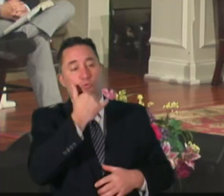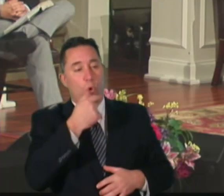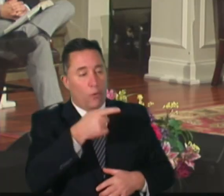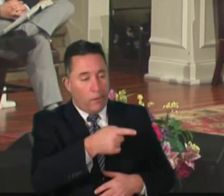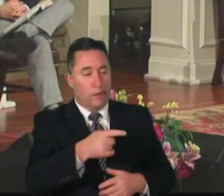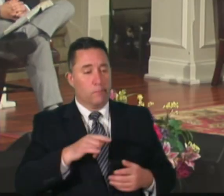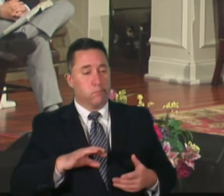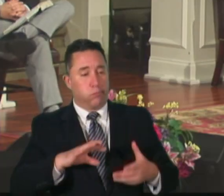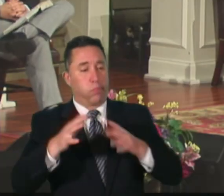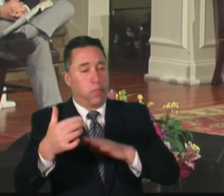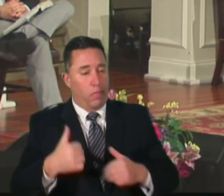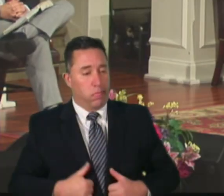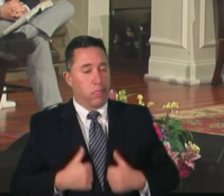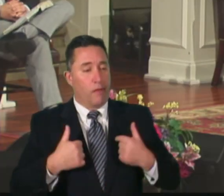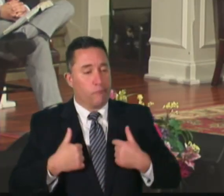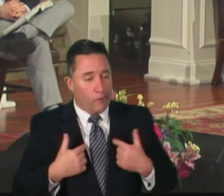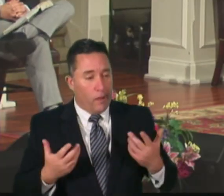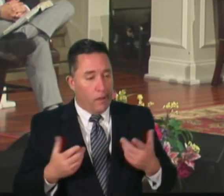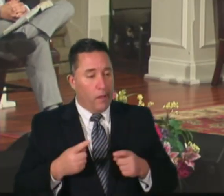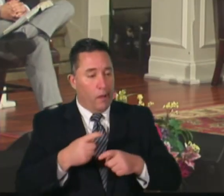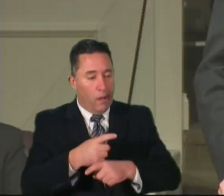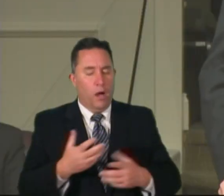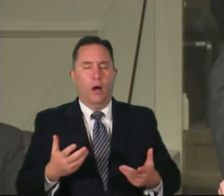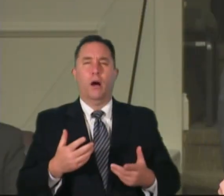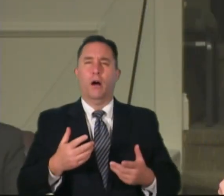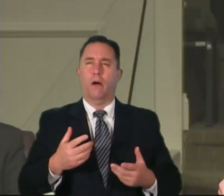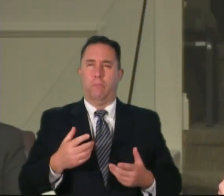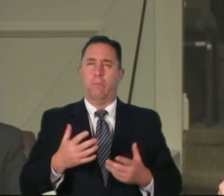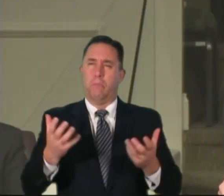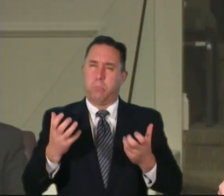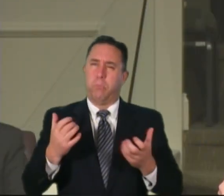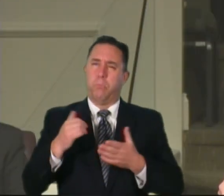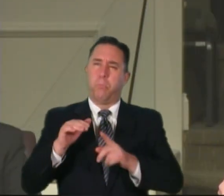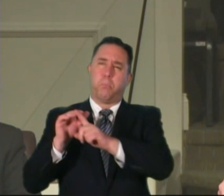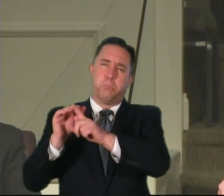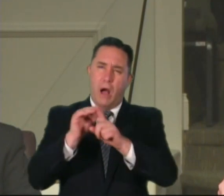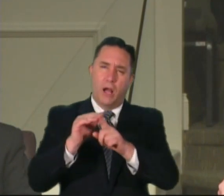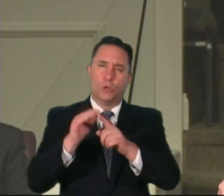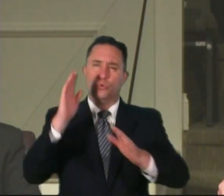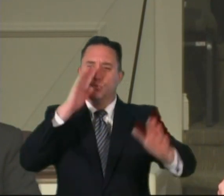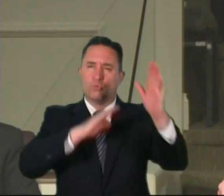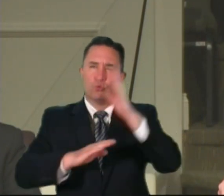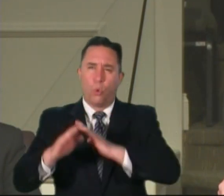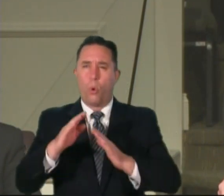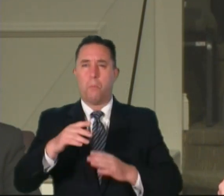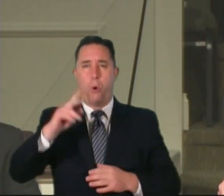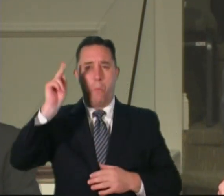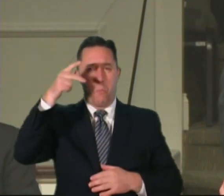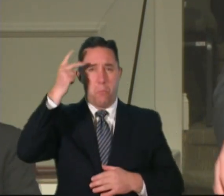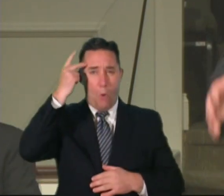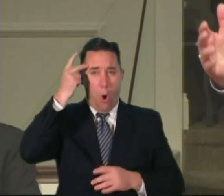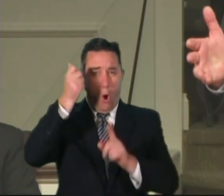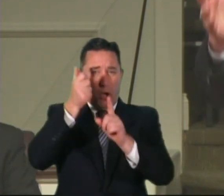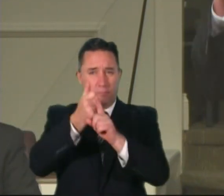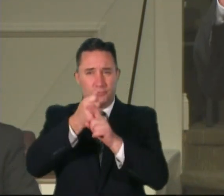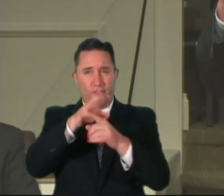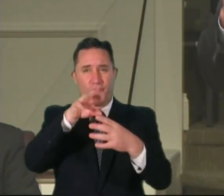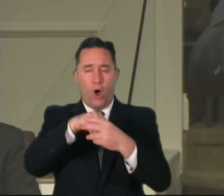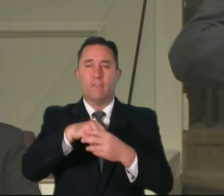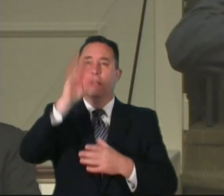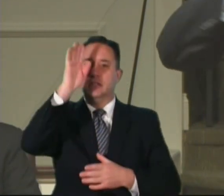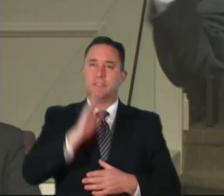and has complicated your life and mine. And with that in mind, I want to remind you about the storm that Paul is in, and God